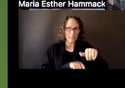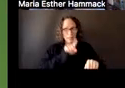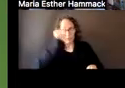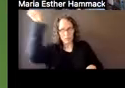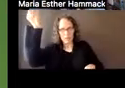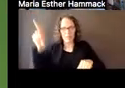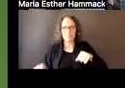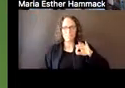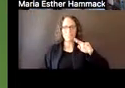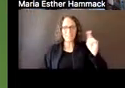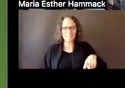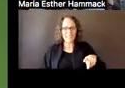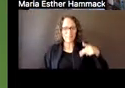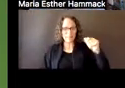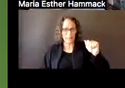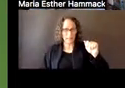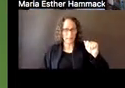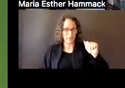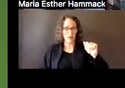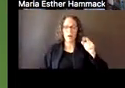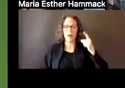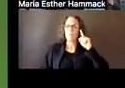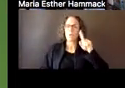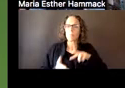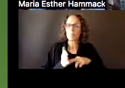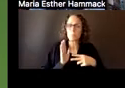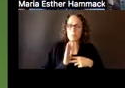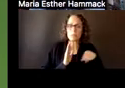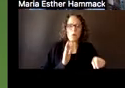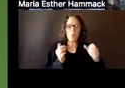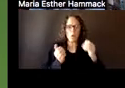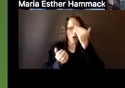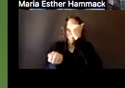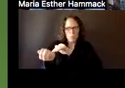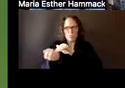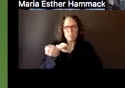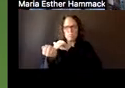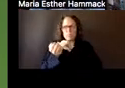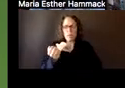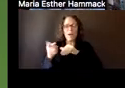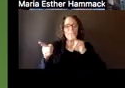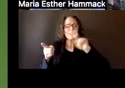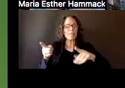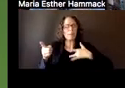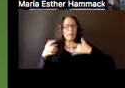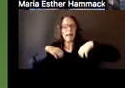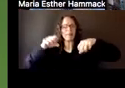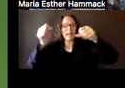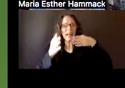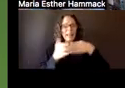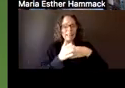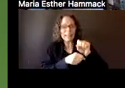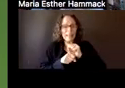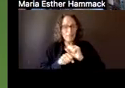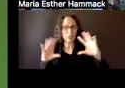they wanted to be informed about what was going on in the anti-slavery conventions in Philadelphia. And several Mexican